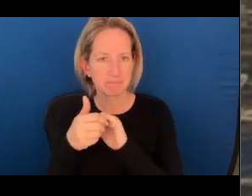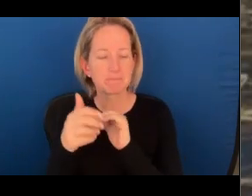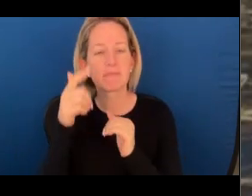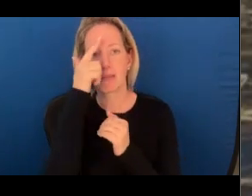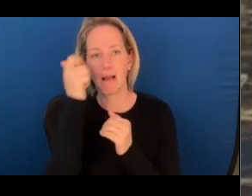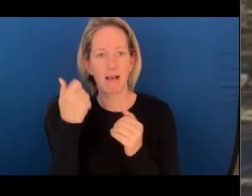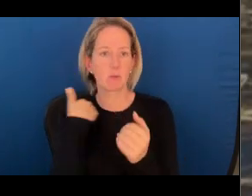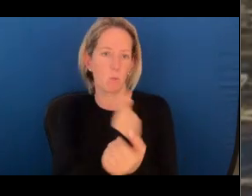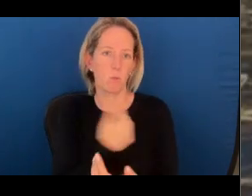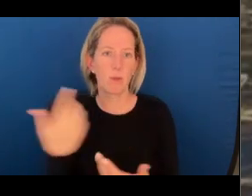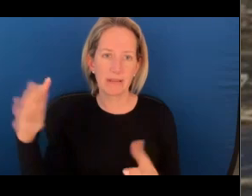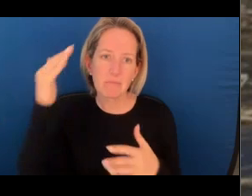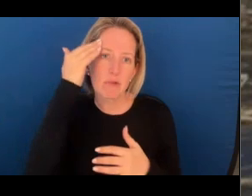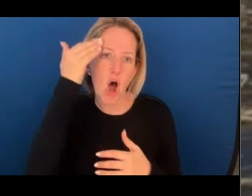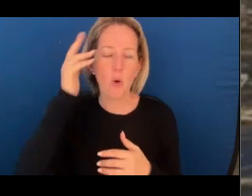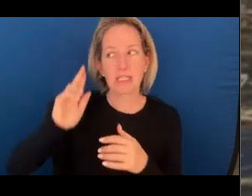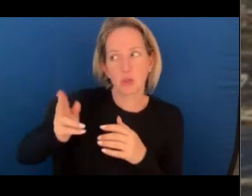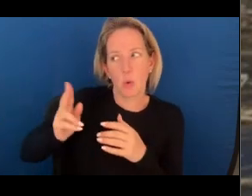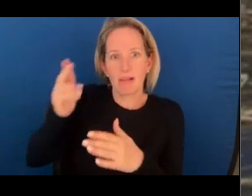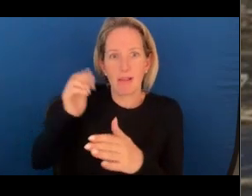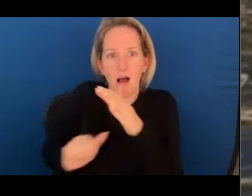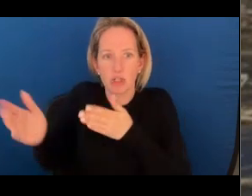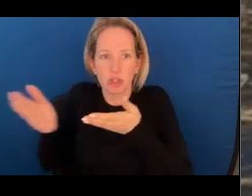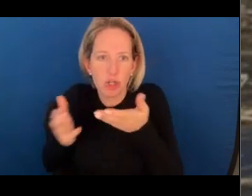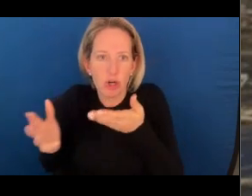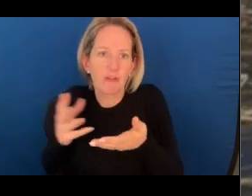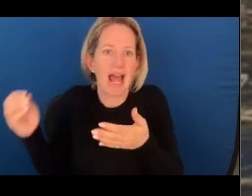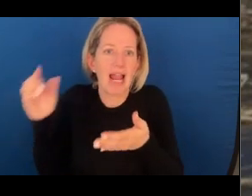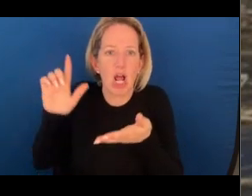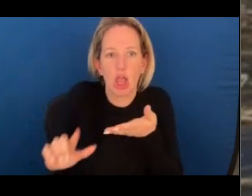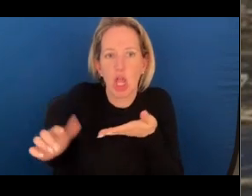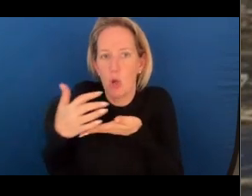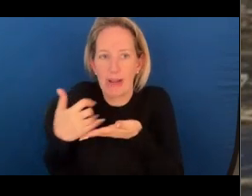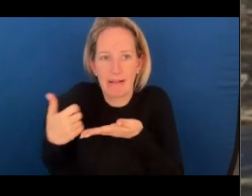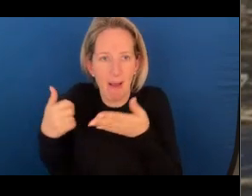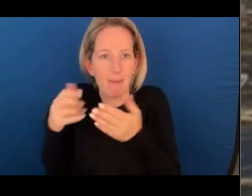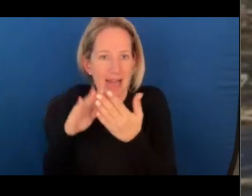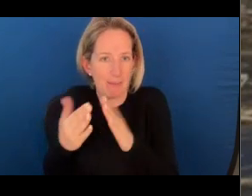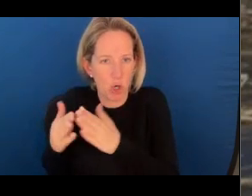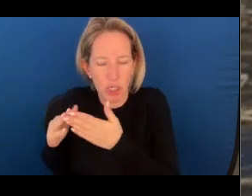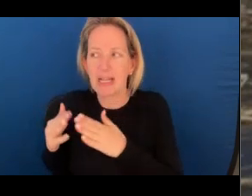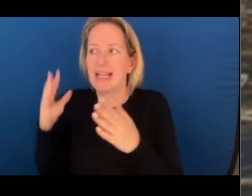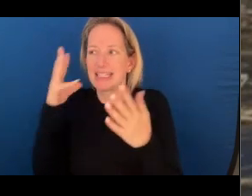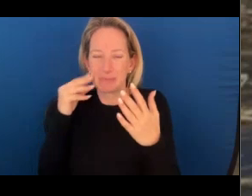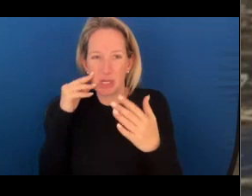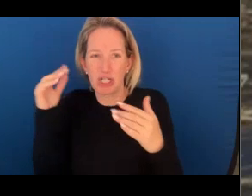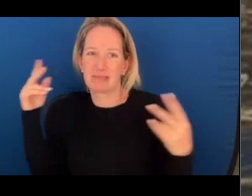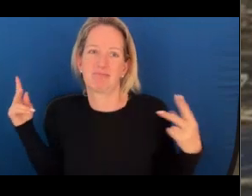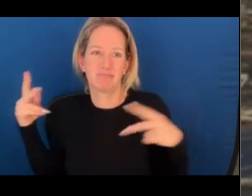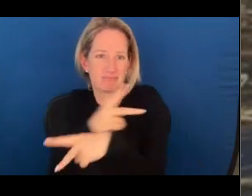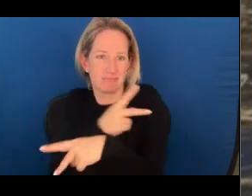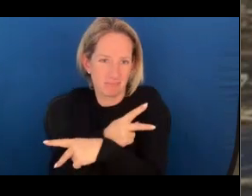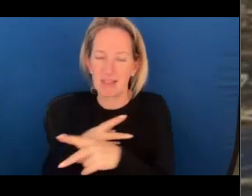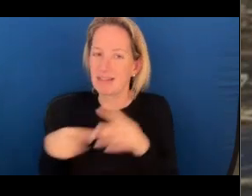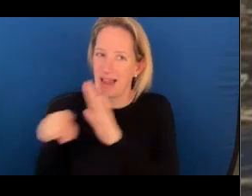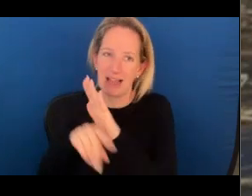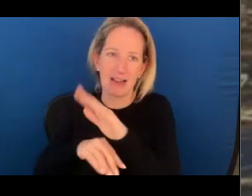we know that historically underserved and low-income neighborhoods are experiencing disproportionate negative effects of plastic pollution throughout